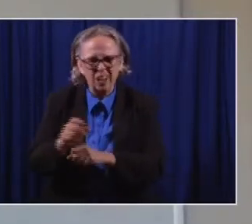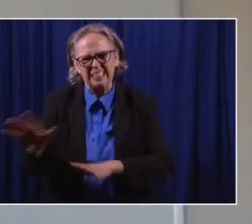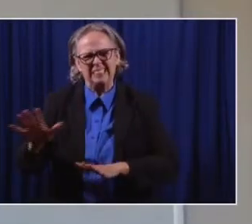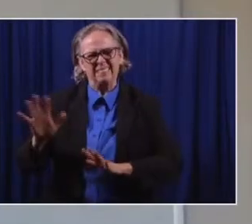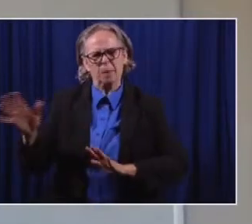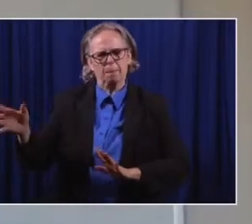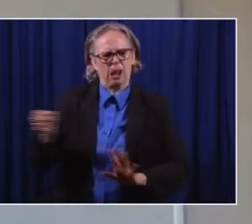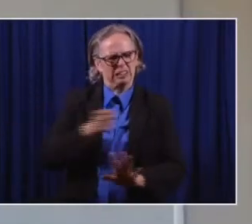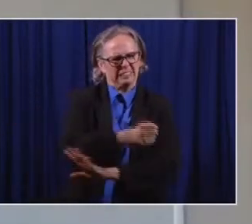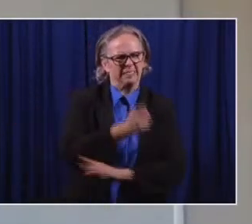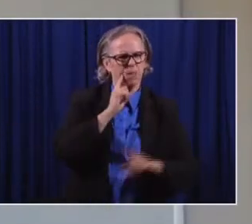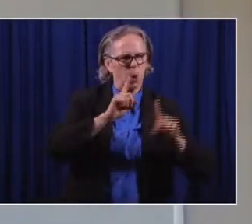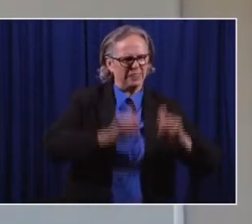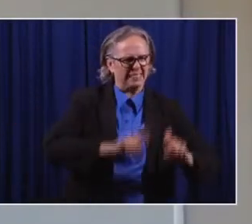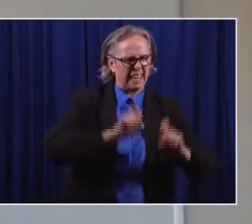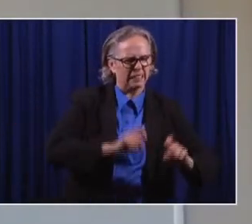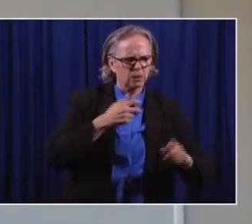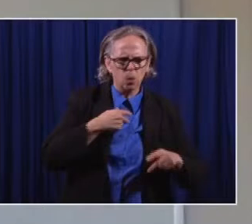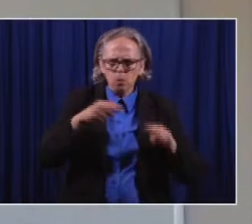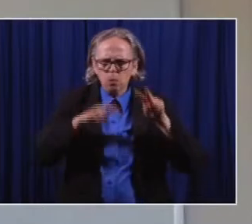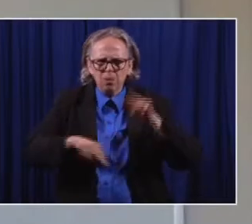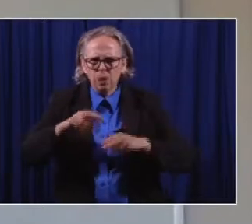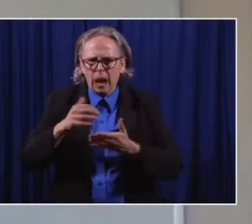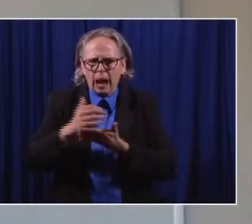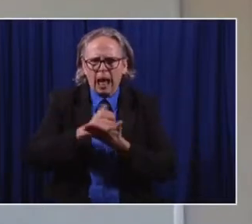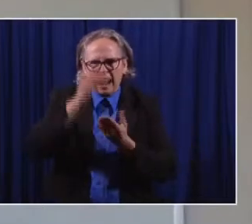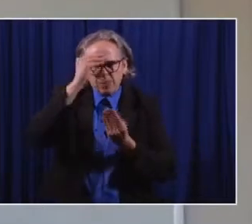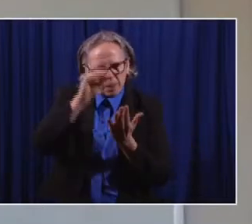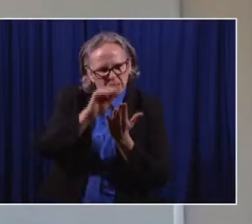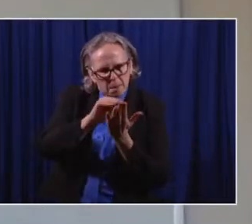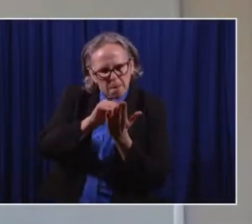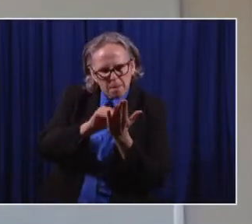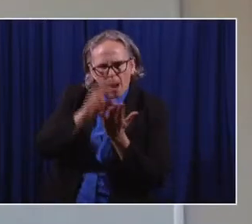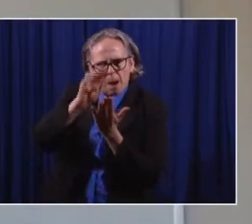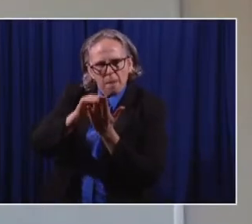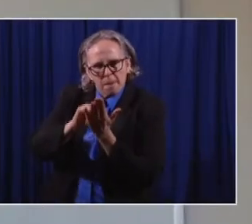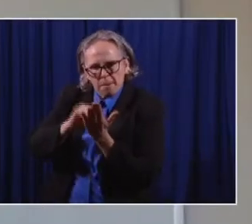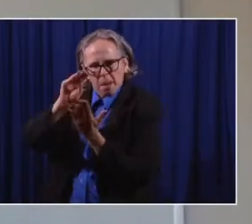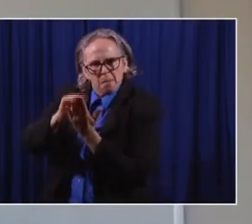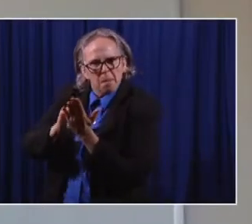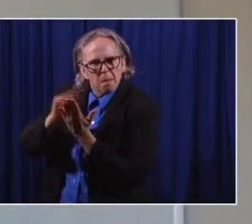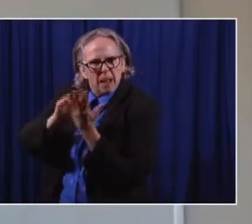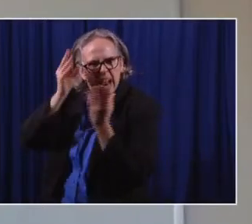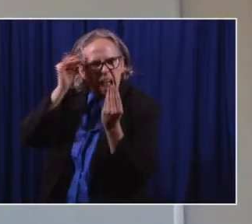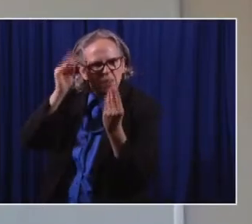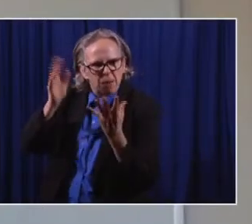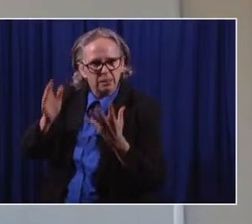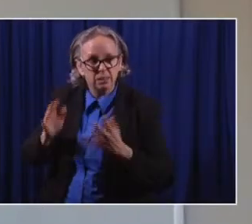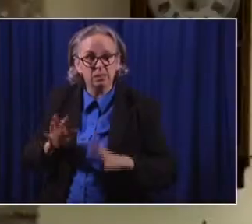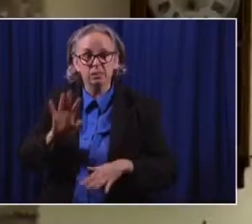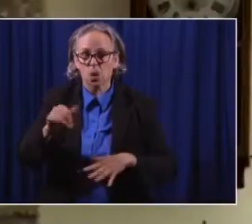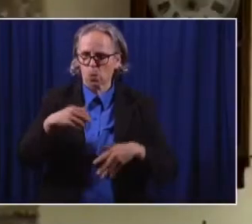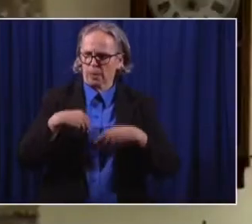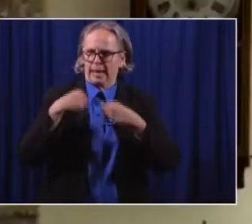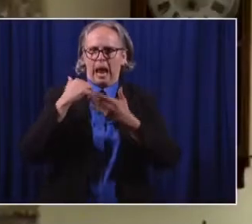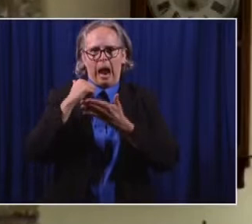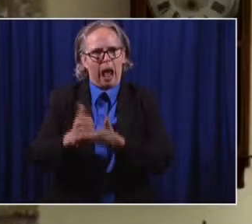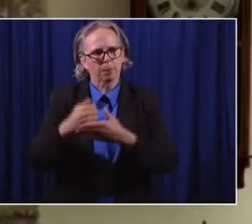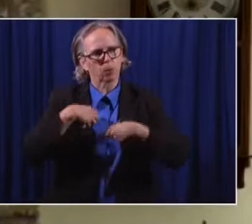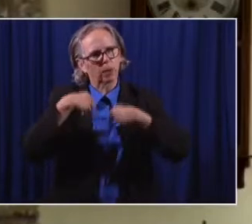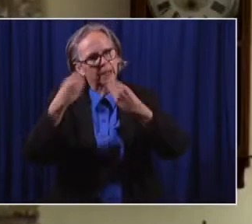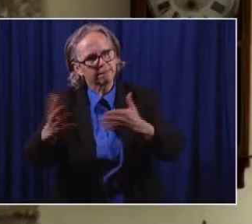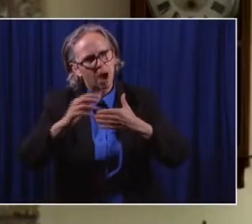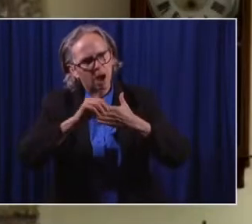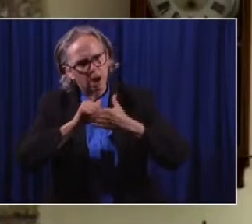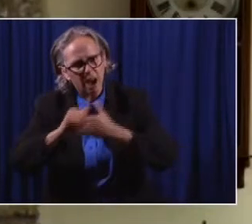on that individual, and we can just consult and guide from there. So that's kind of how the process